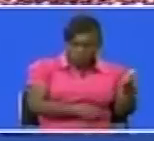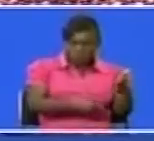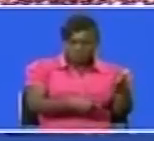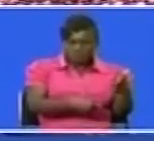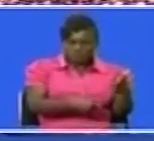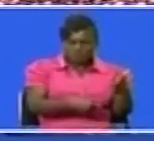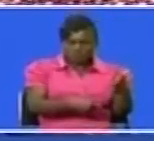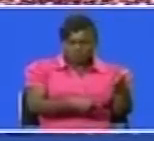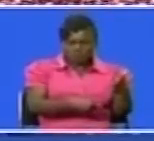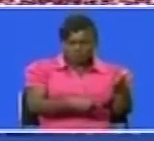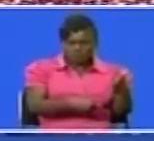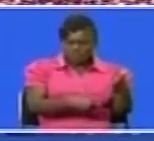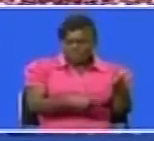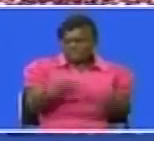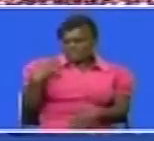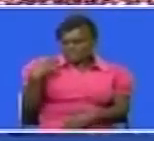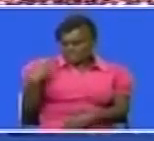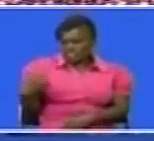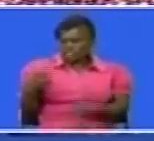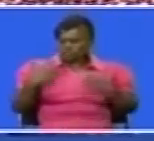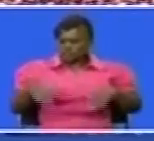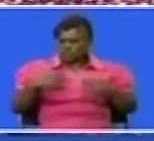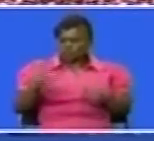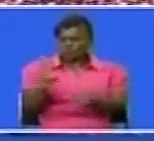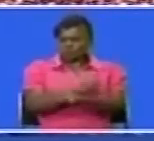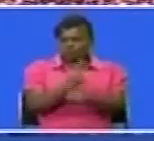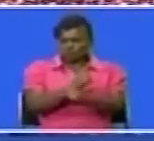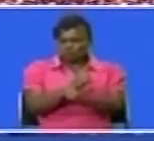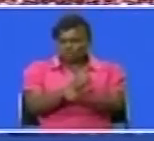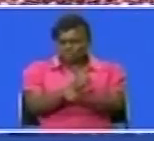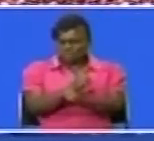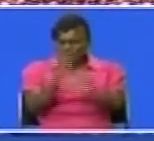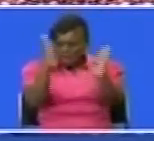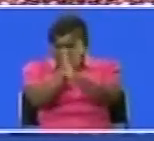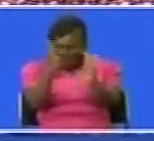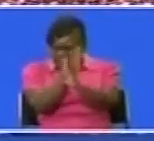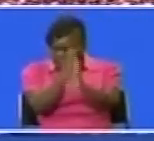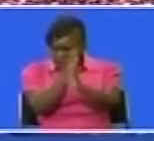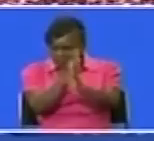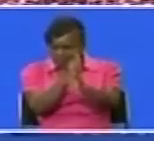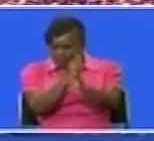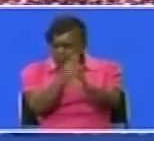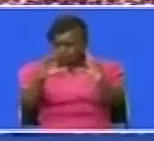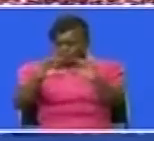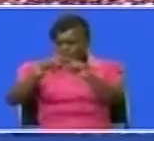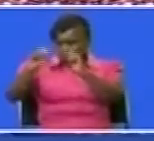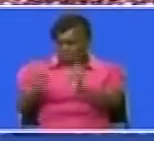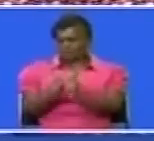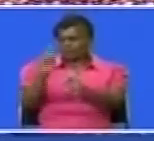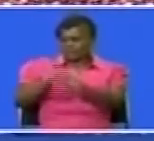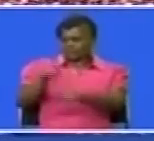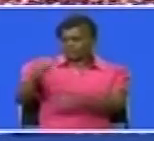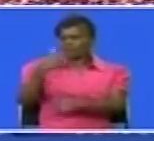by elites. And these elites use tribe to hide behind. They rally behind tribes when they are in trouble to